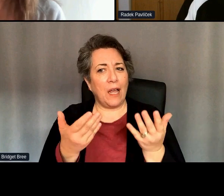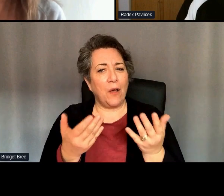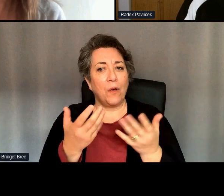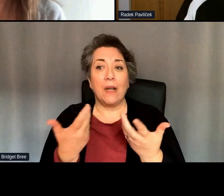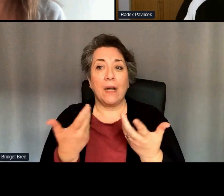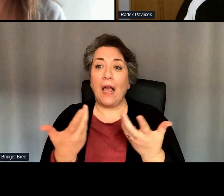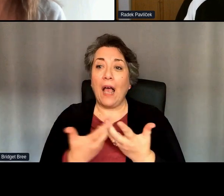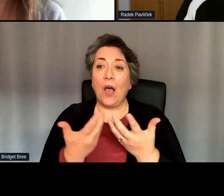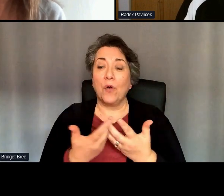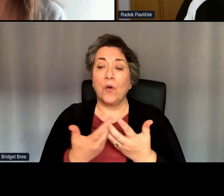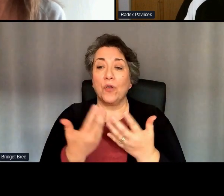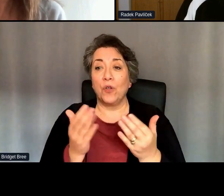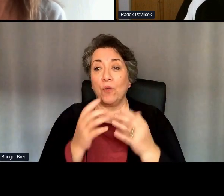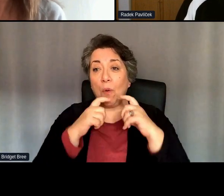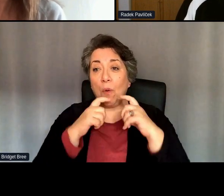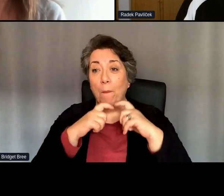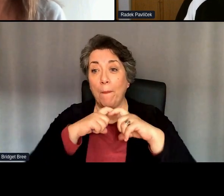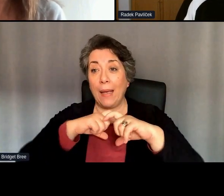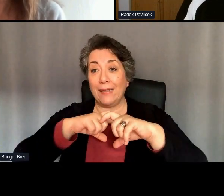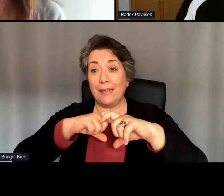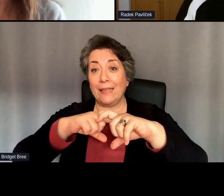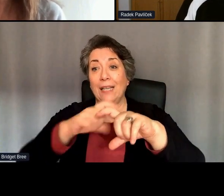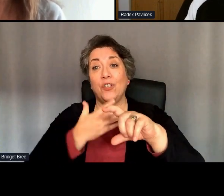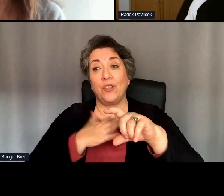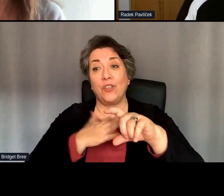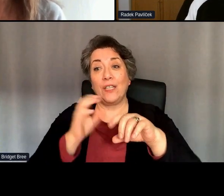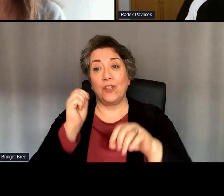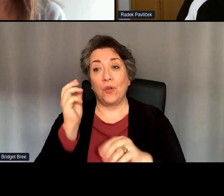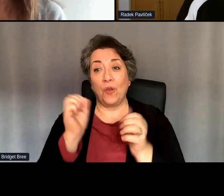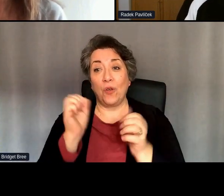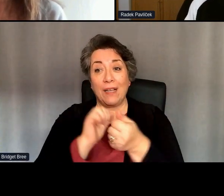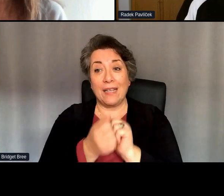maintain certification? Do you have to retake exams?